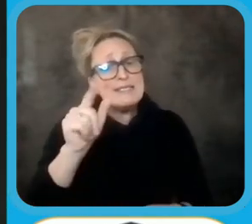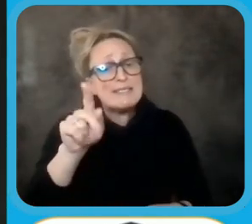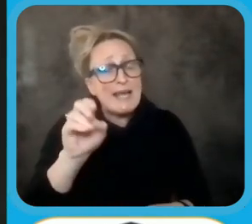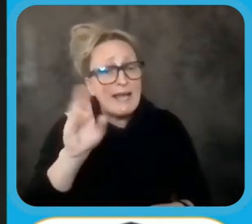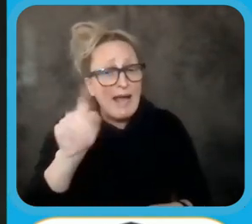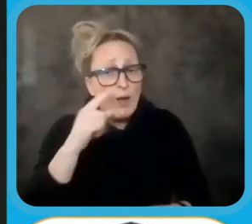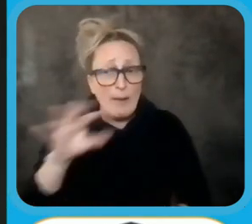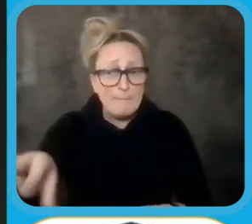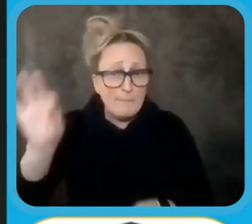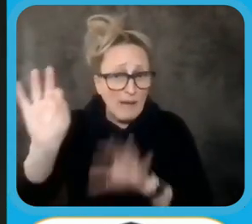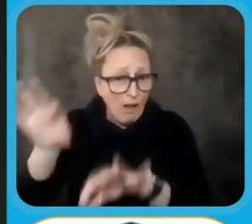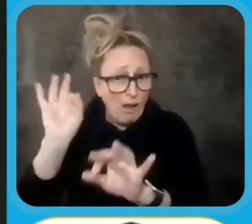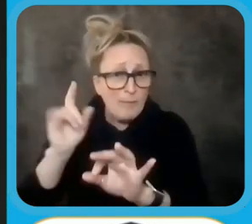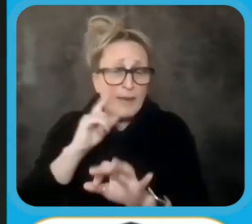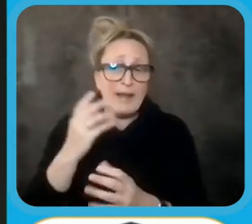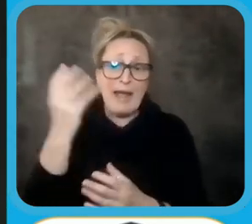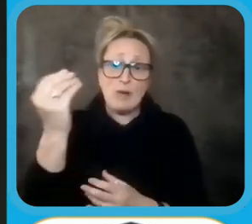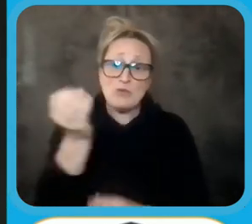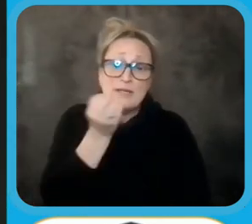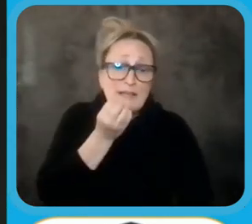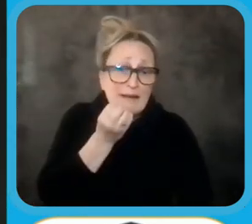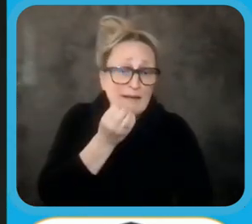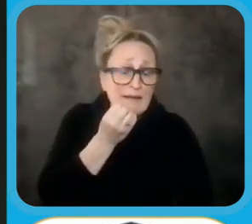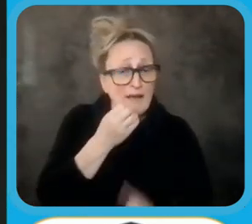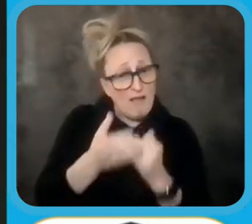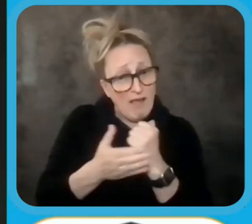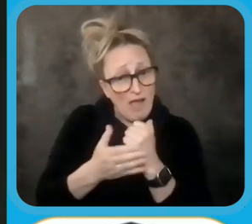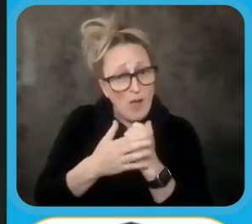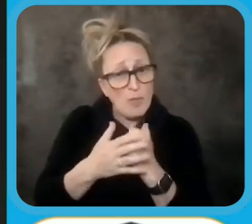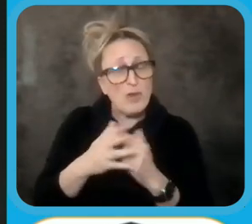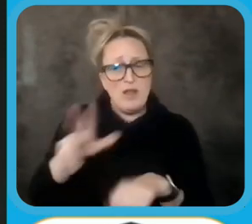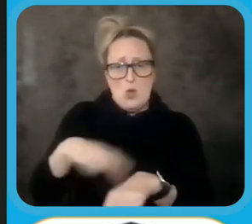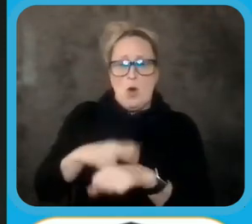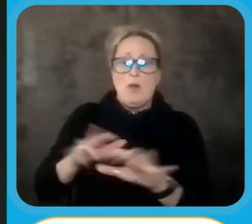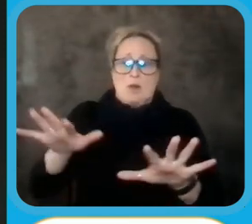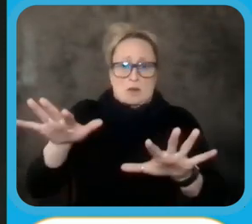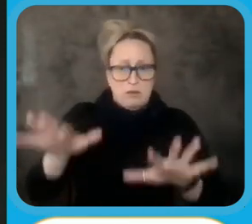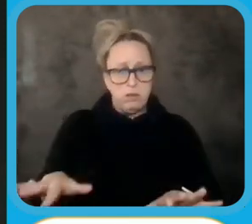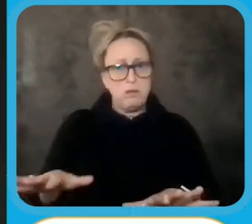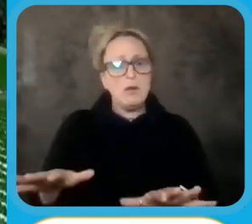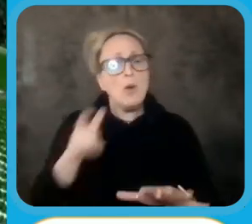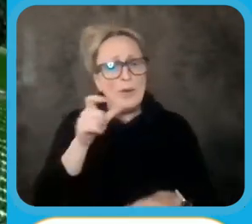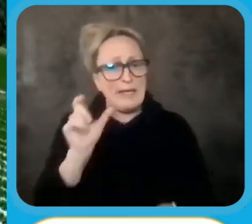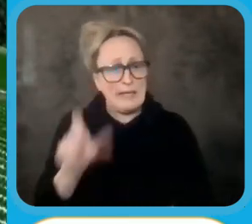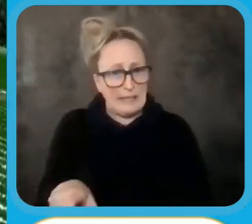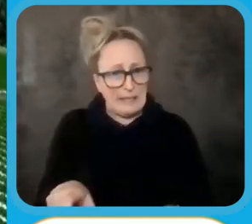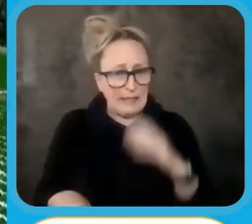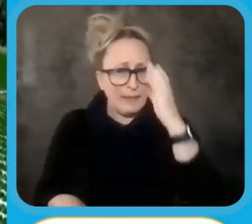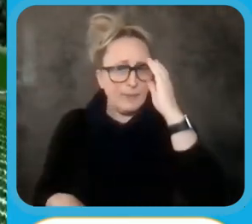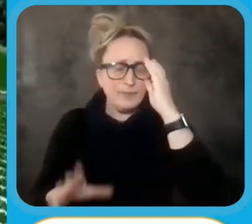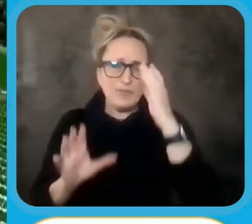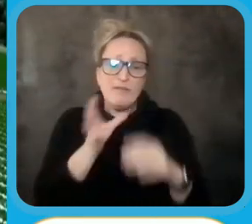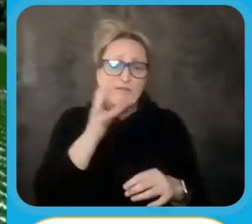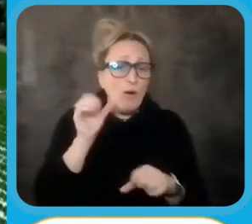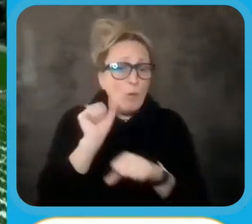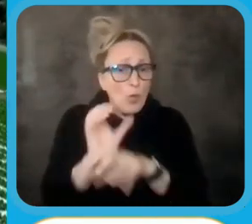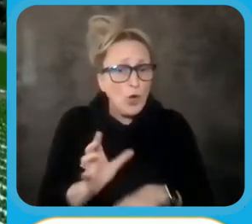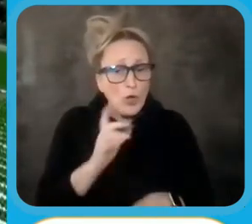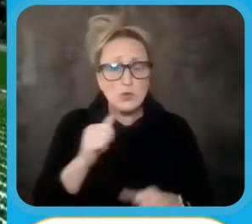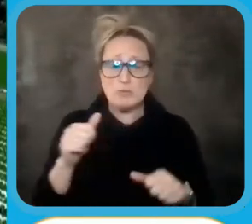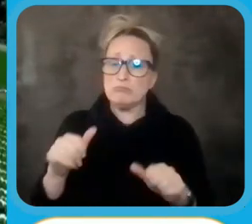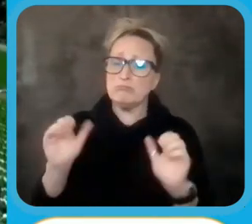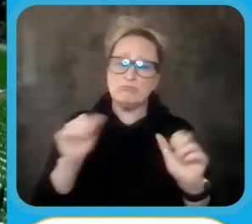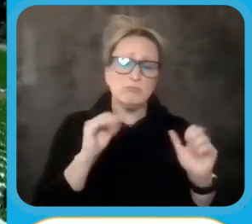pickup and outdoor dining, helping us to keep a sense of normalcy when it was most needed. Our farm workers who sacrificed